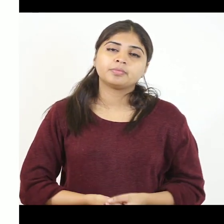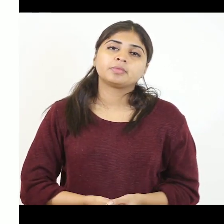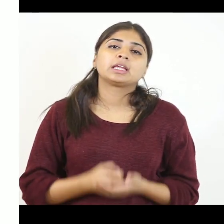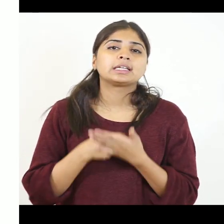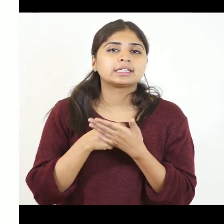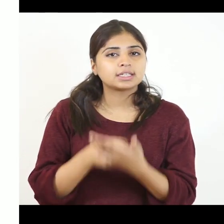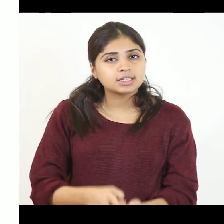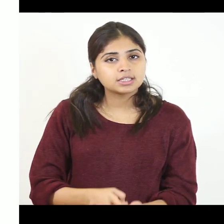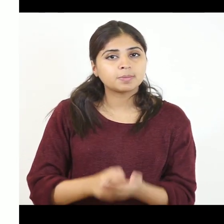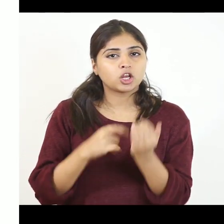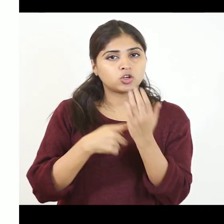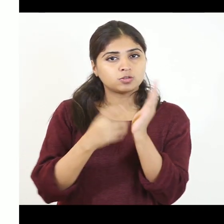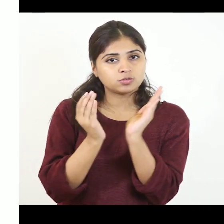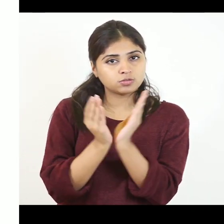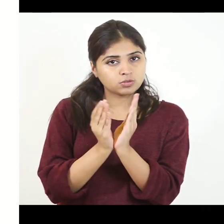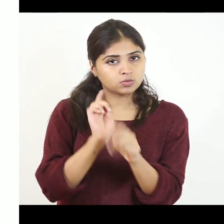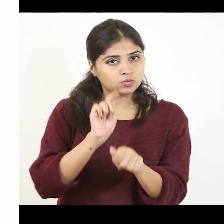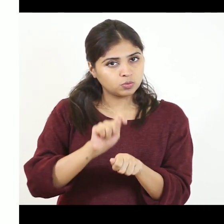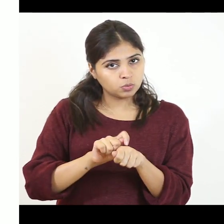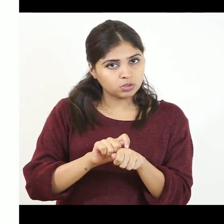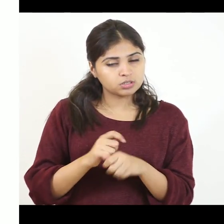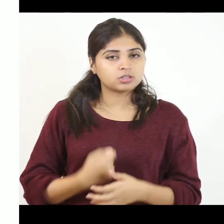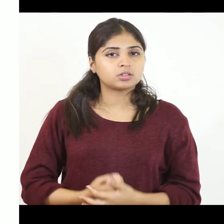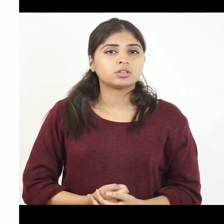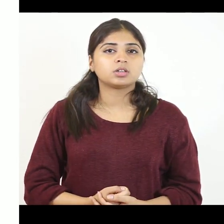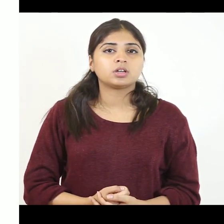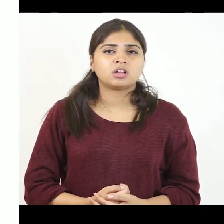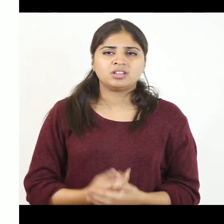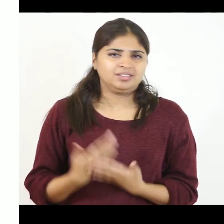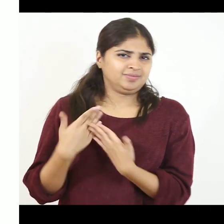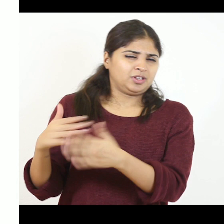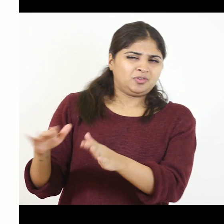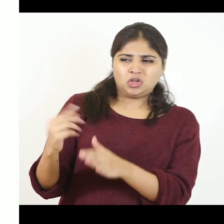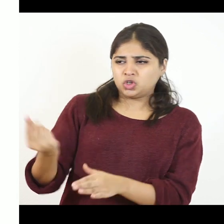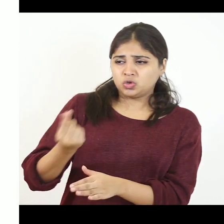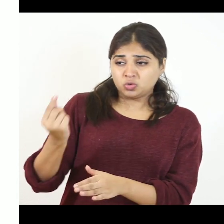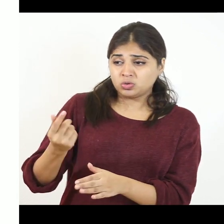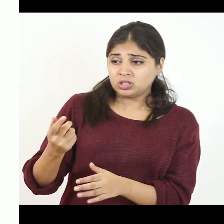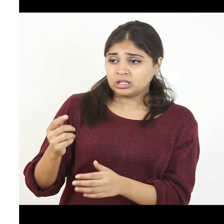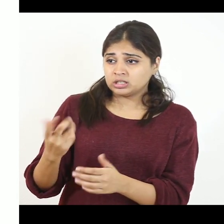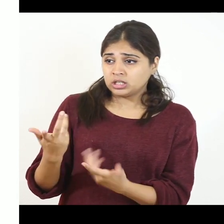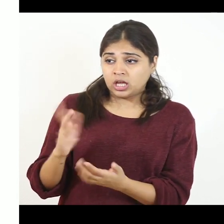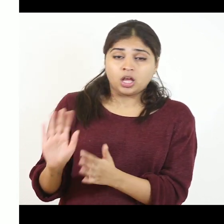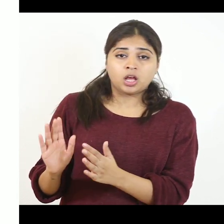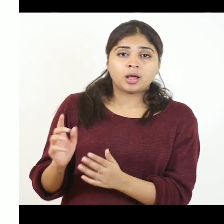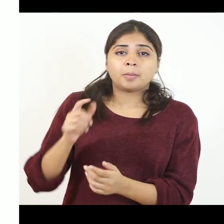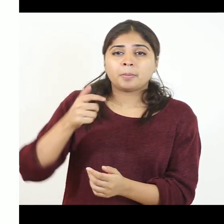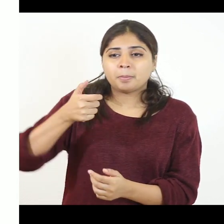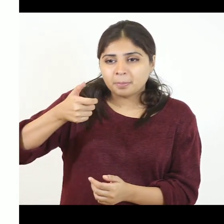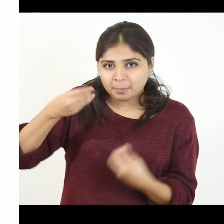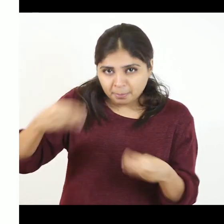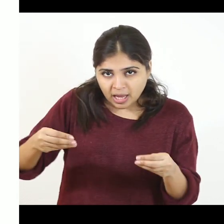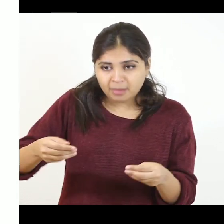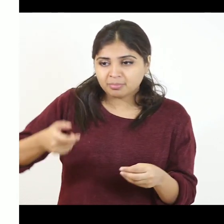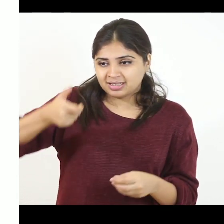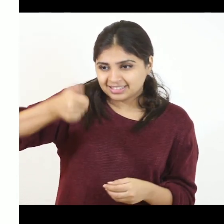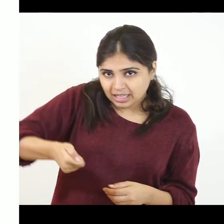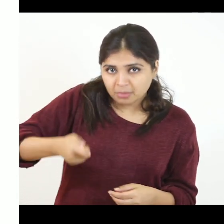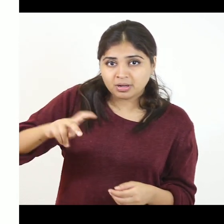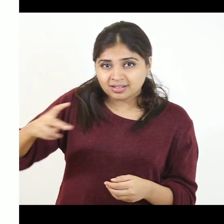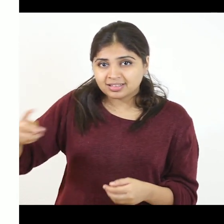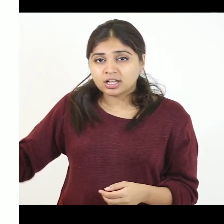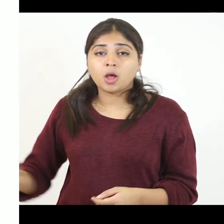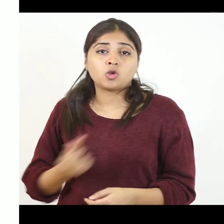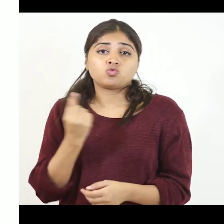the resources at work, avoid misusing the resources like paper, stapler, printer, etc.,